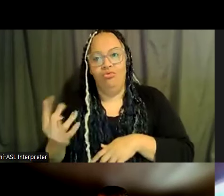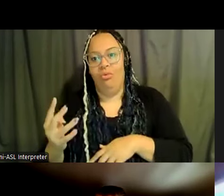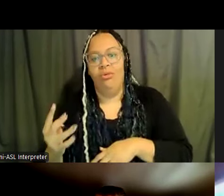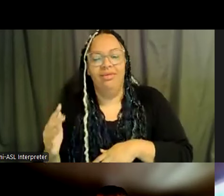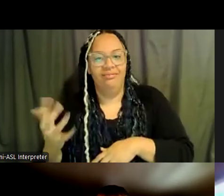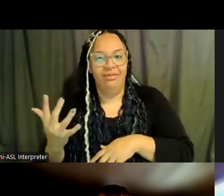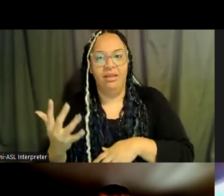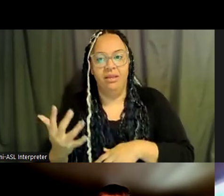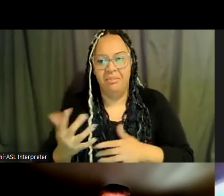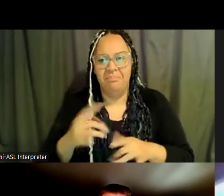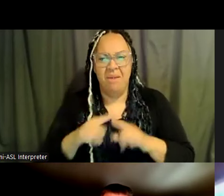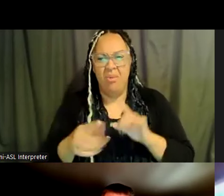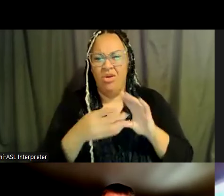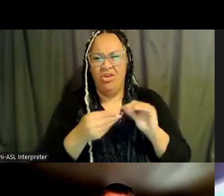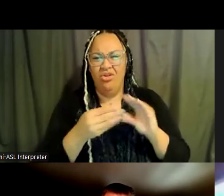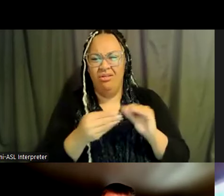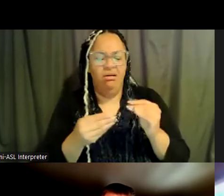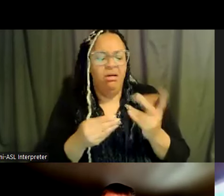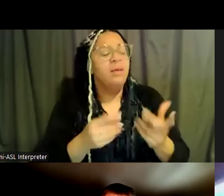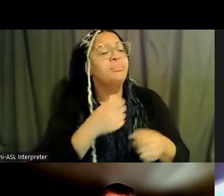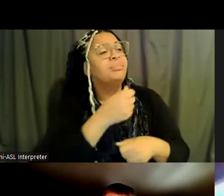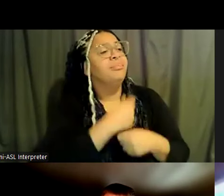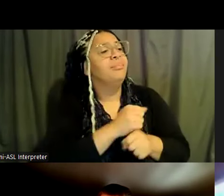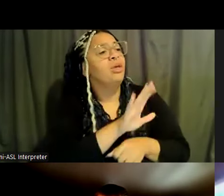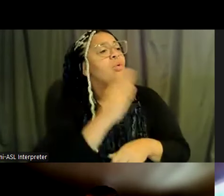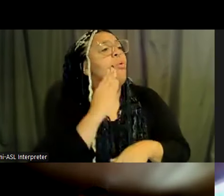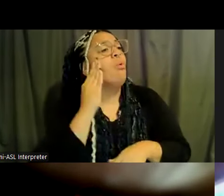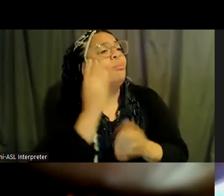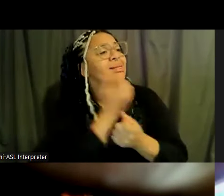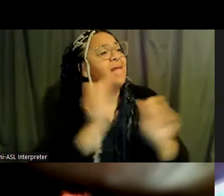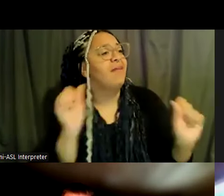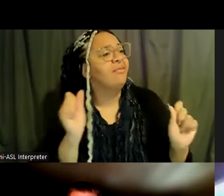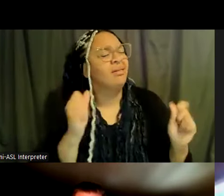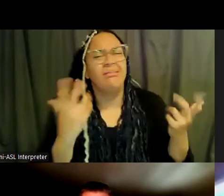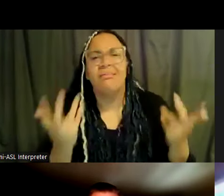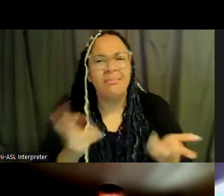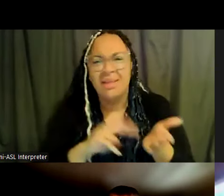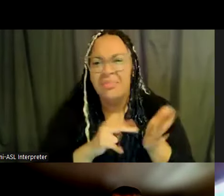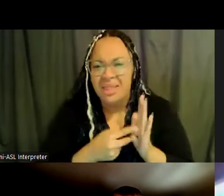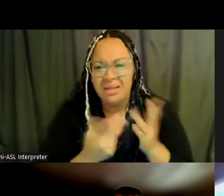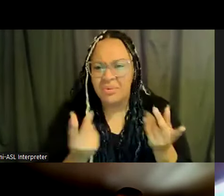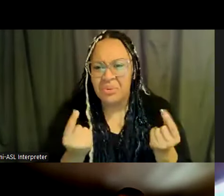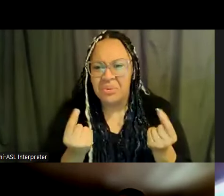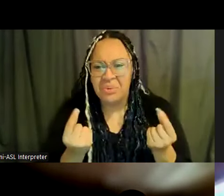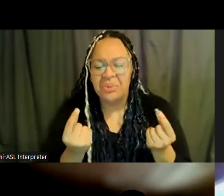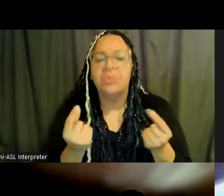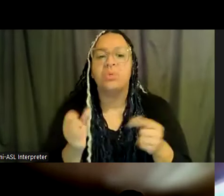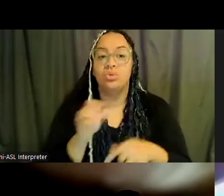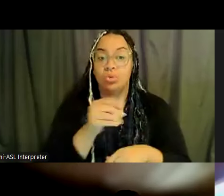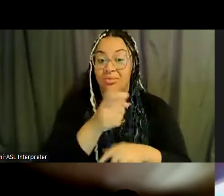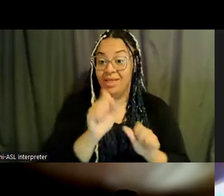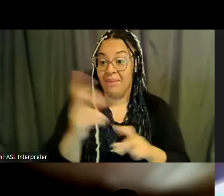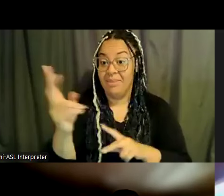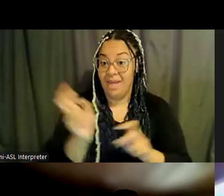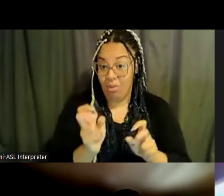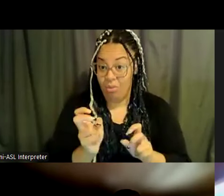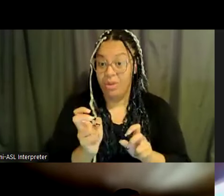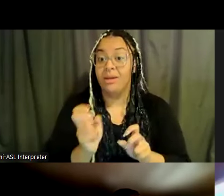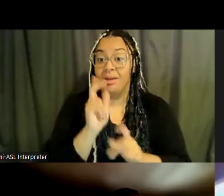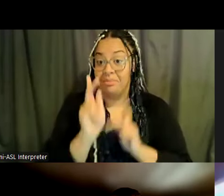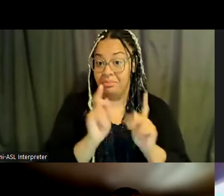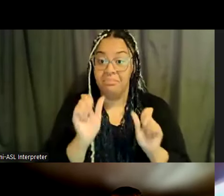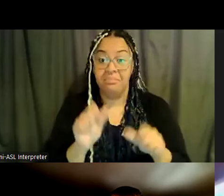hey, make your house safer, a lot of people don't know where to go. So the mean safety checklist can be downloaded. People can